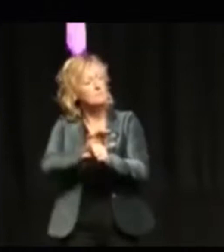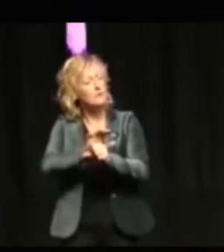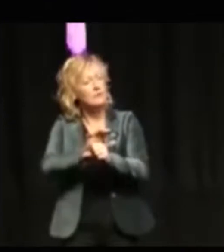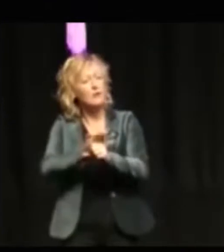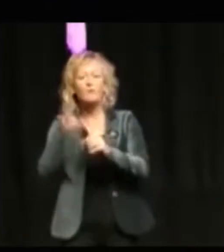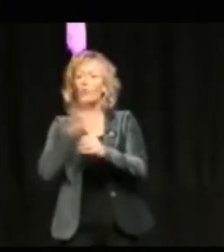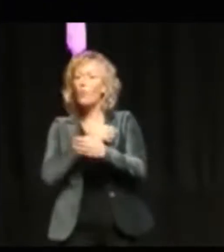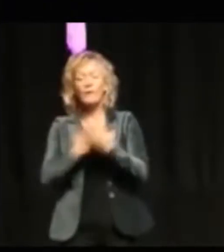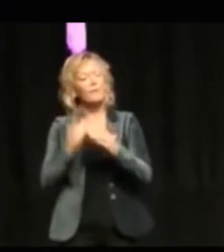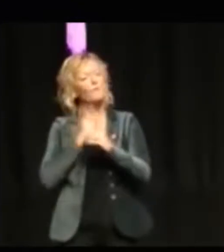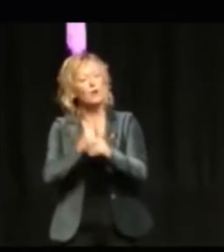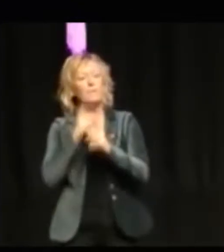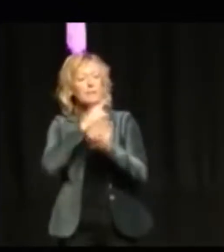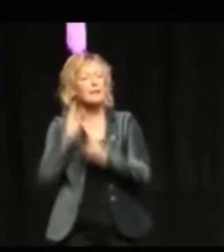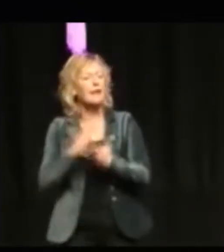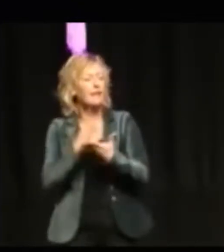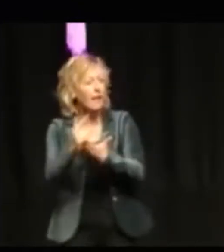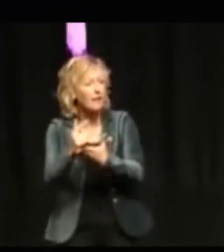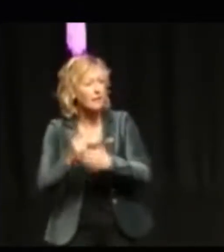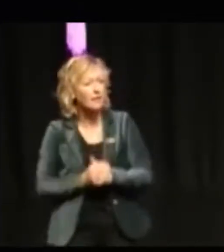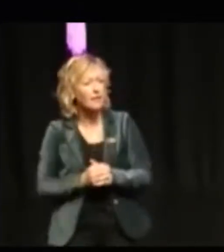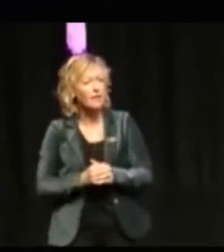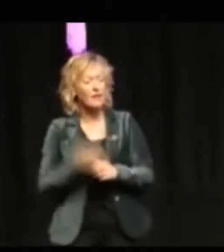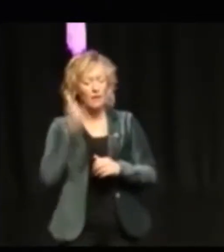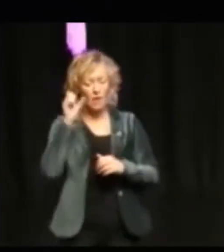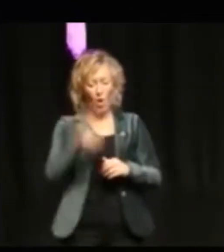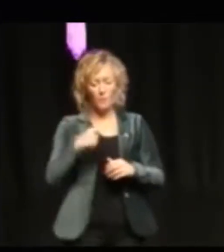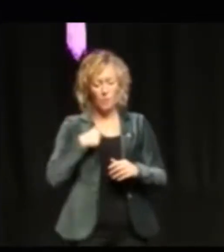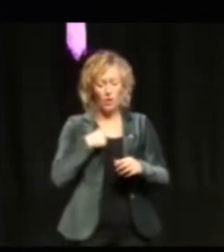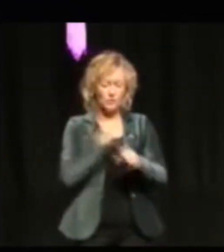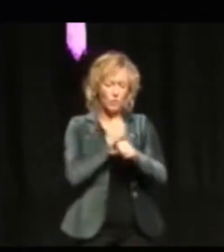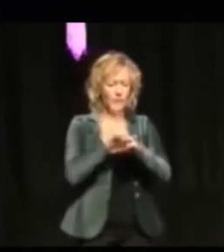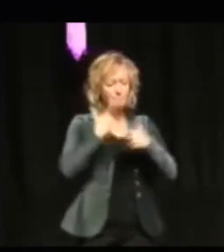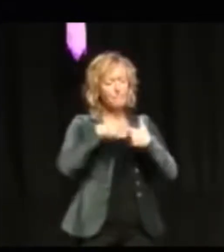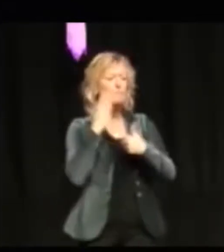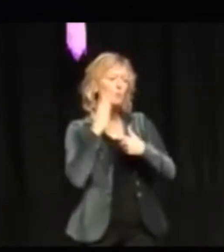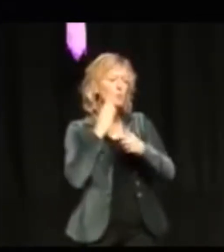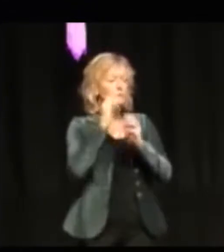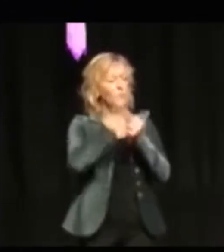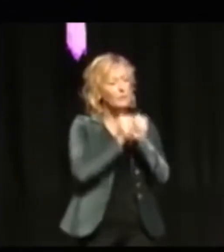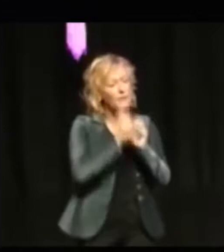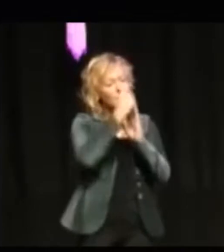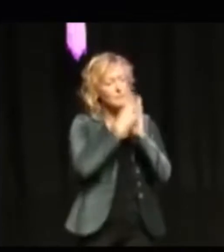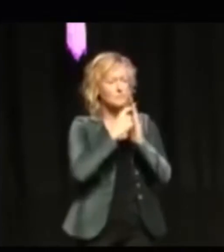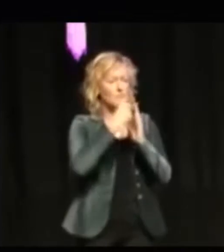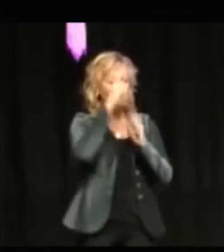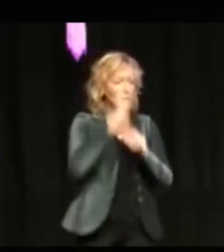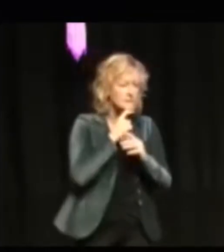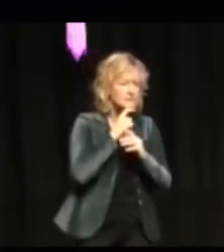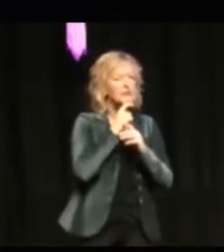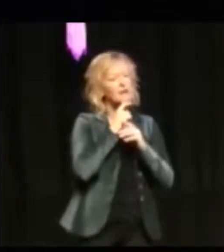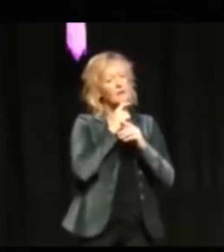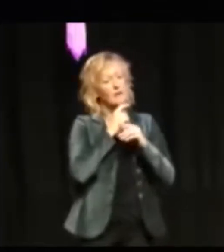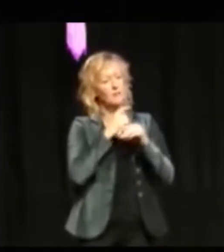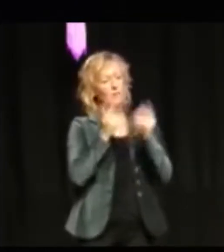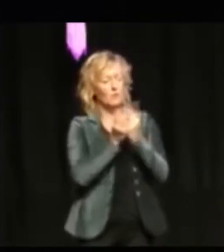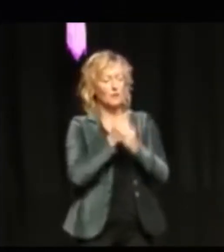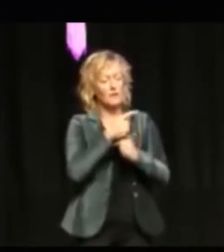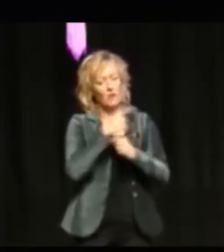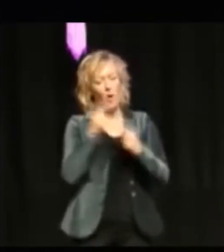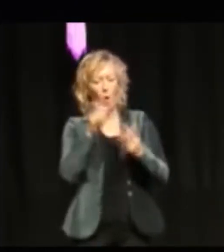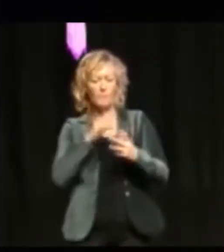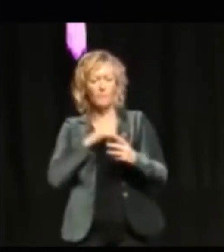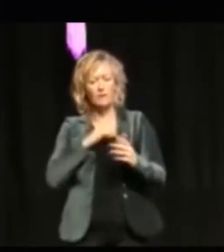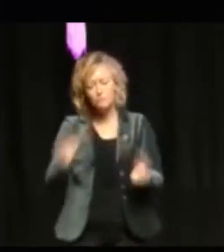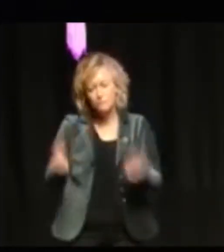human rights. And if I'm working on housing policy and I'm working on improving housing for people in the worst situations